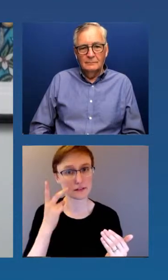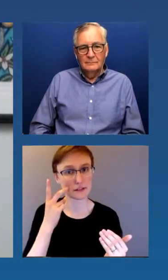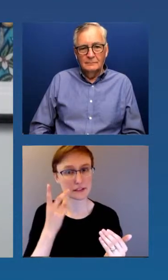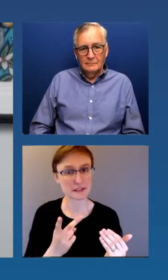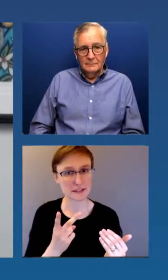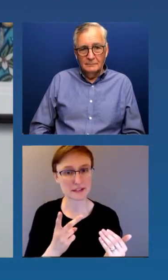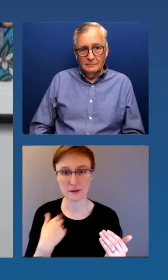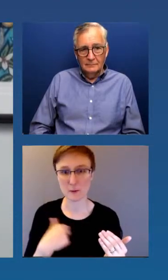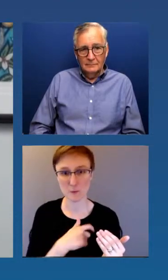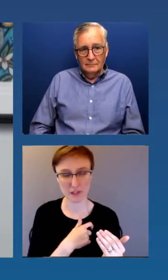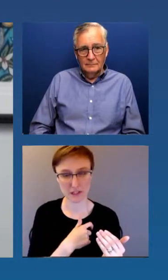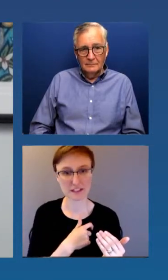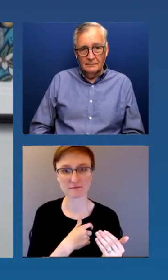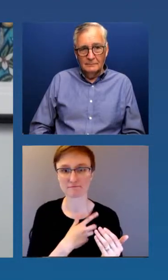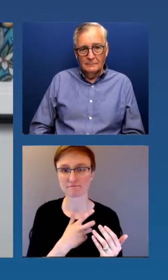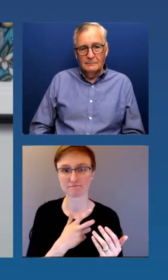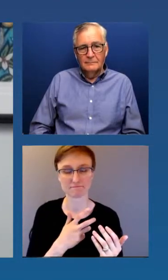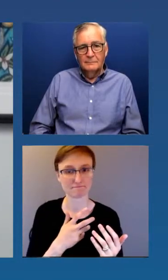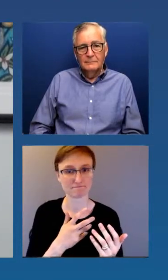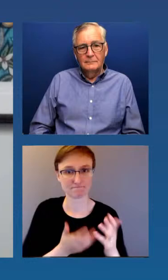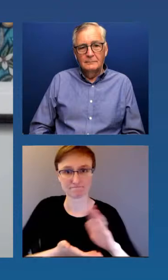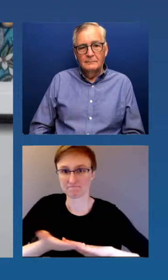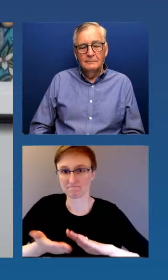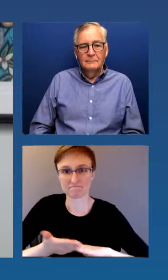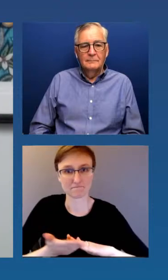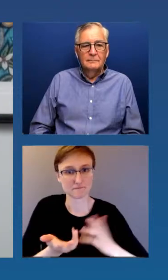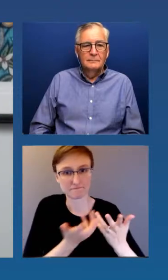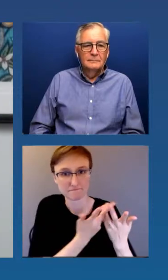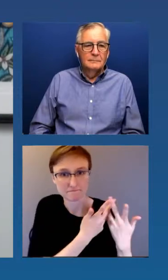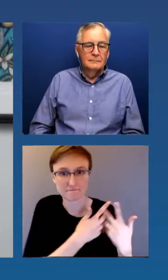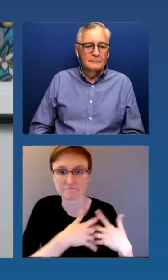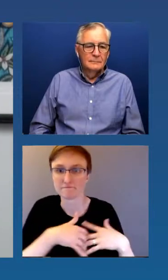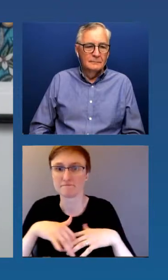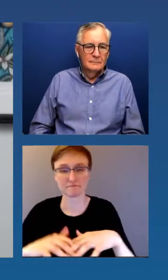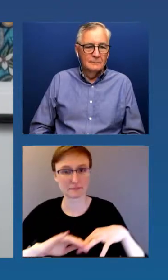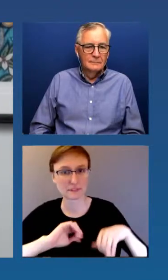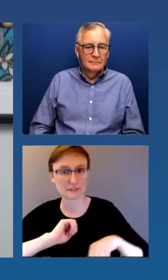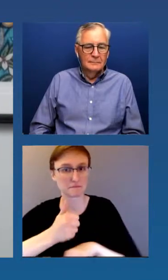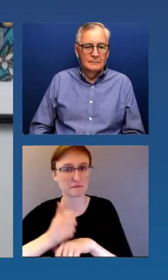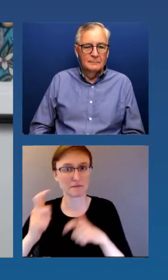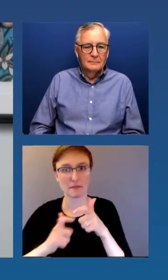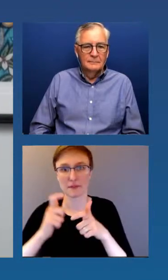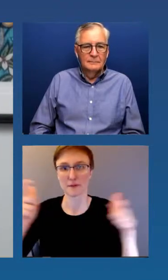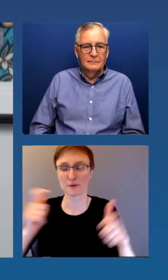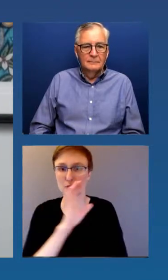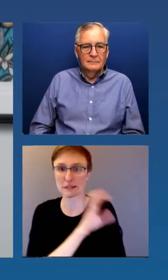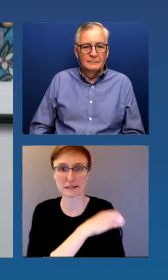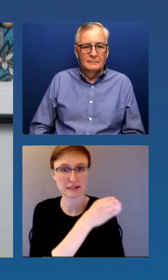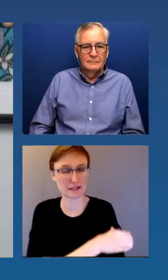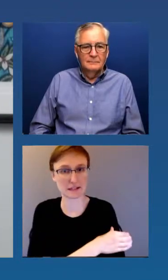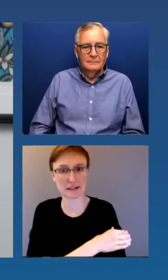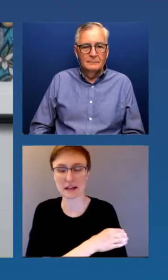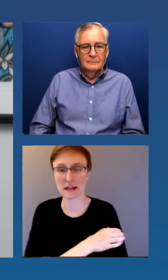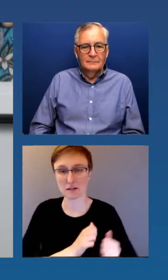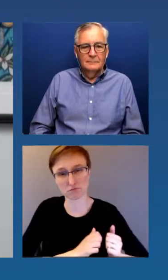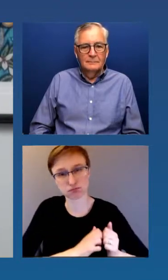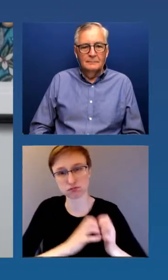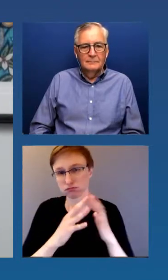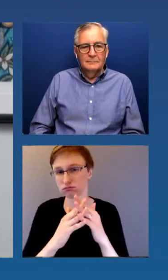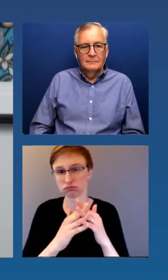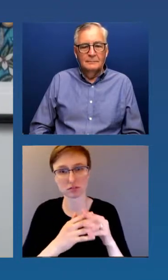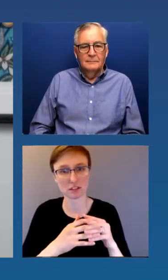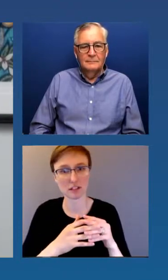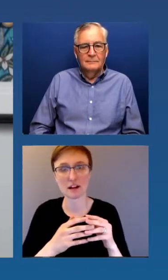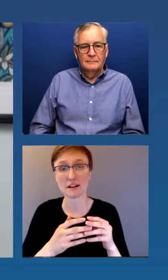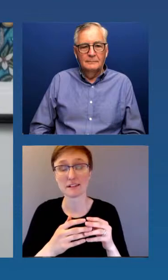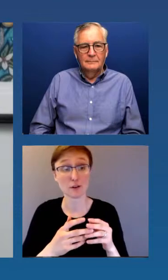efficient operation, getting large clinics up and going and using all the vaccine as it came in as quickly as